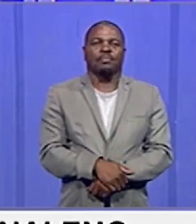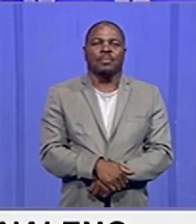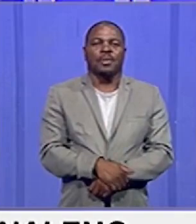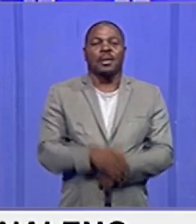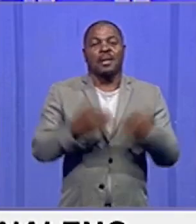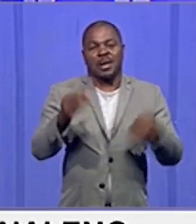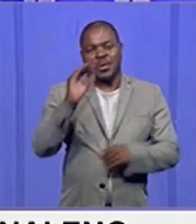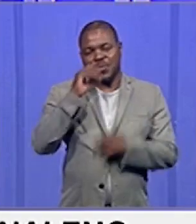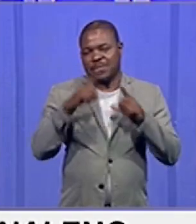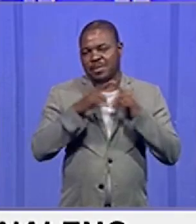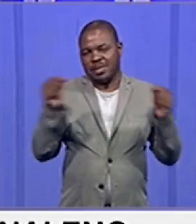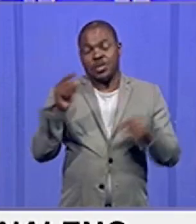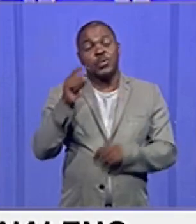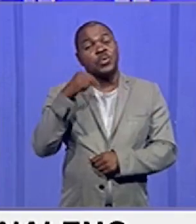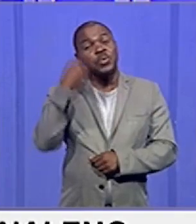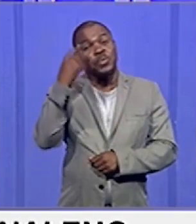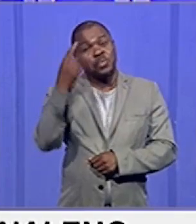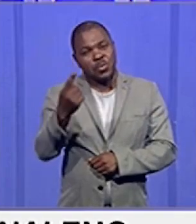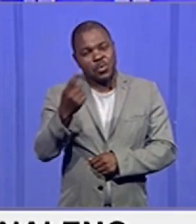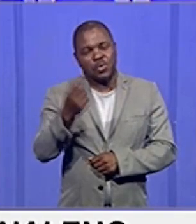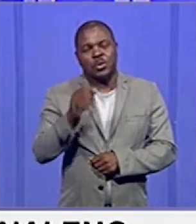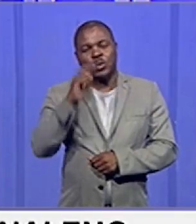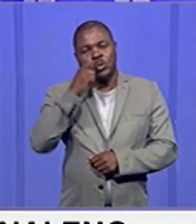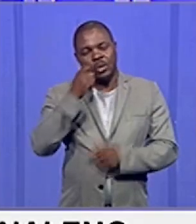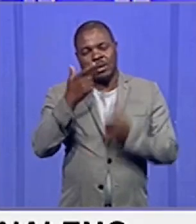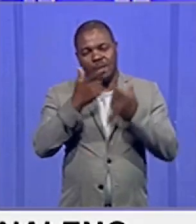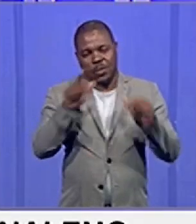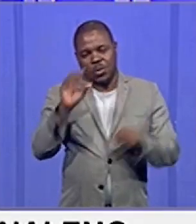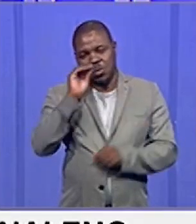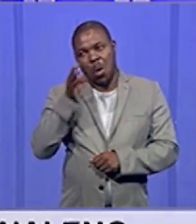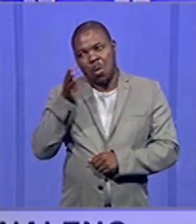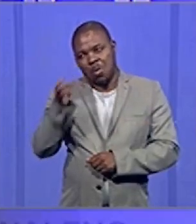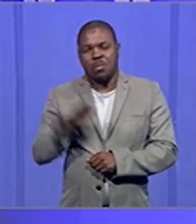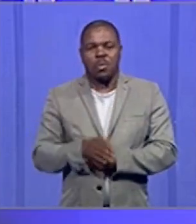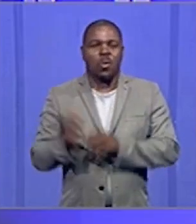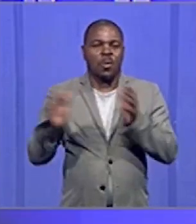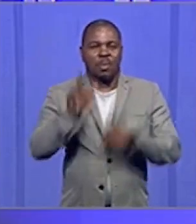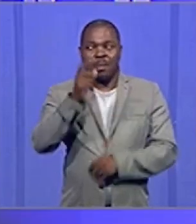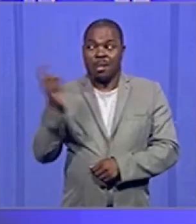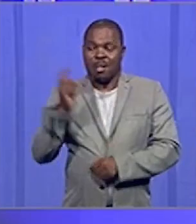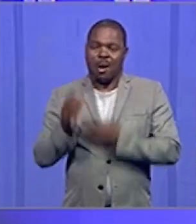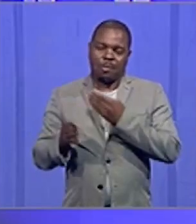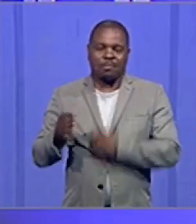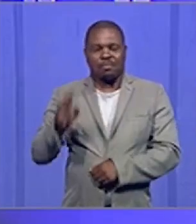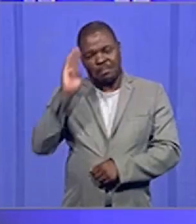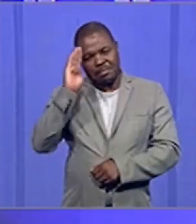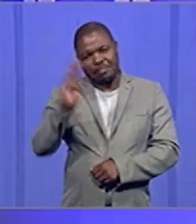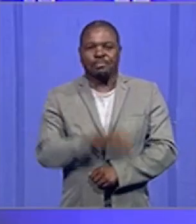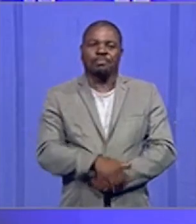Di fella mona kajeno hosane re tla fumana ditaba tsa Setswana salang hantle bolipi bo latela.